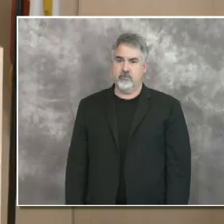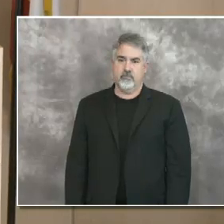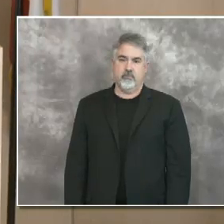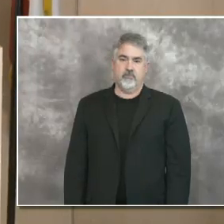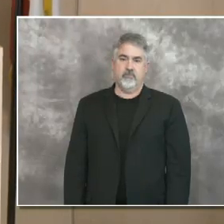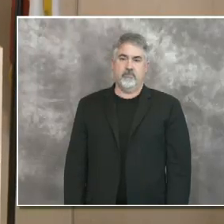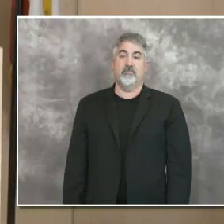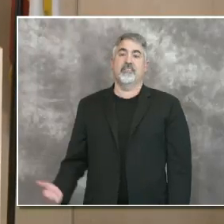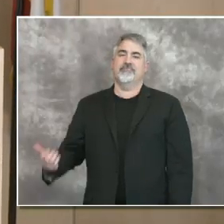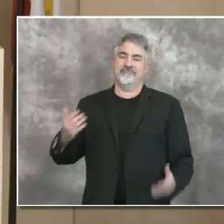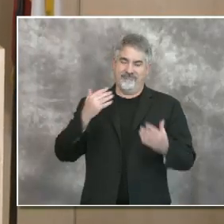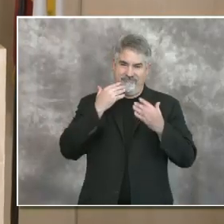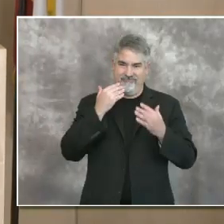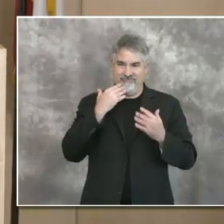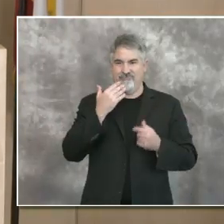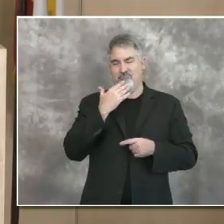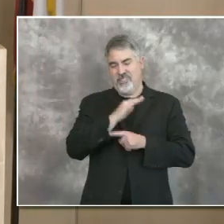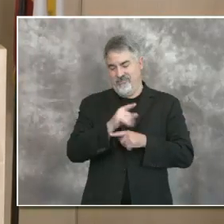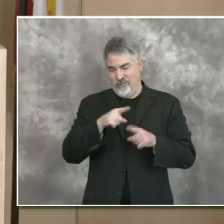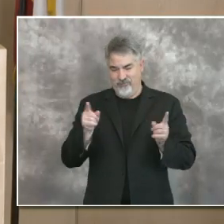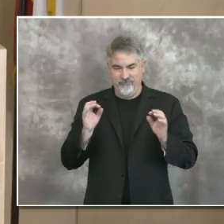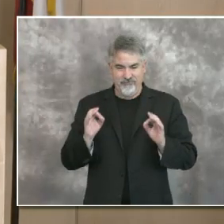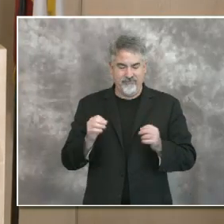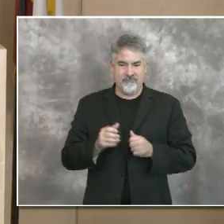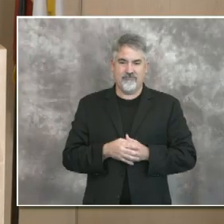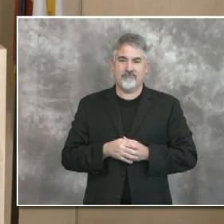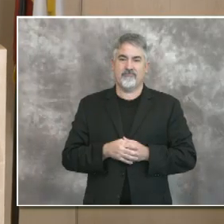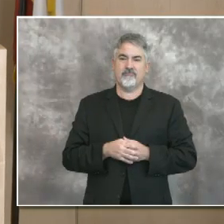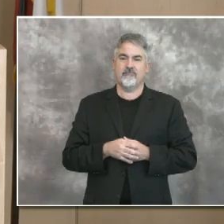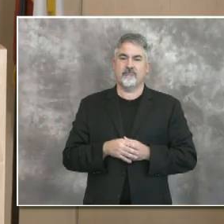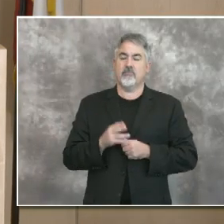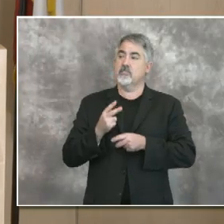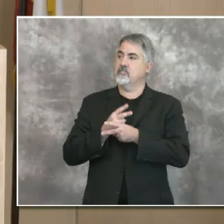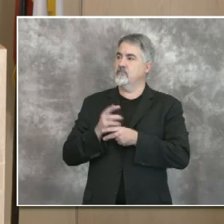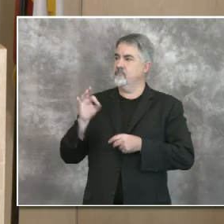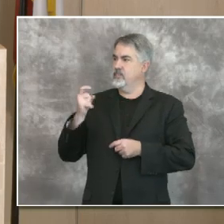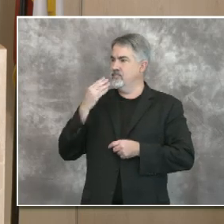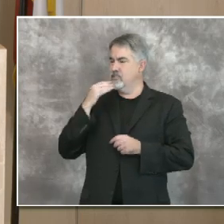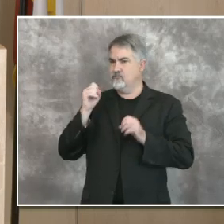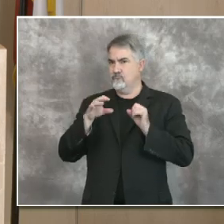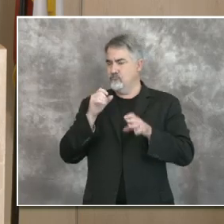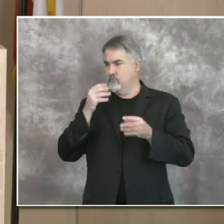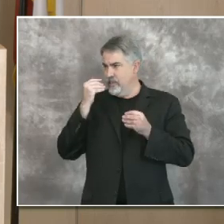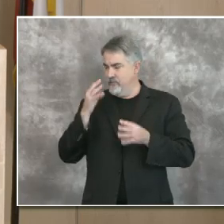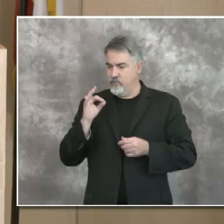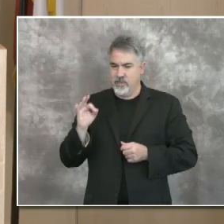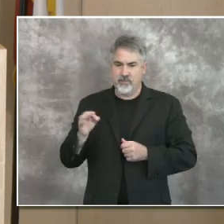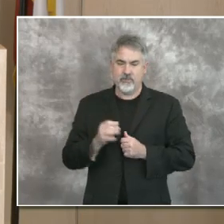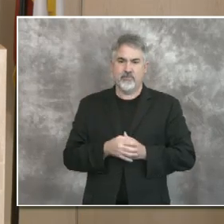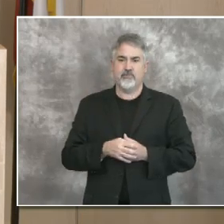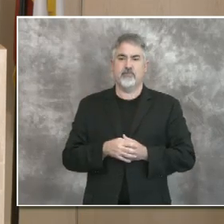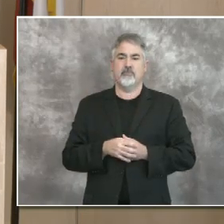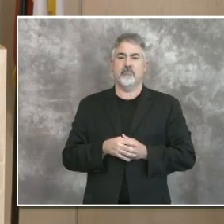Thank you, and good afternoon, everyone, and thank you, Supervisor Fletcher. So can I get the first slide,